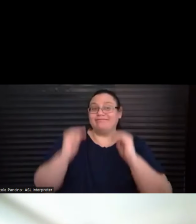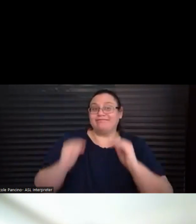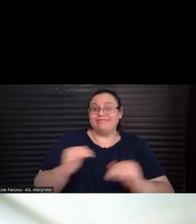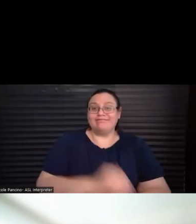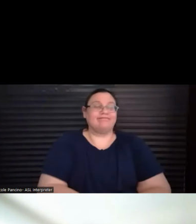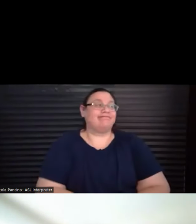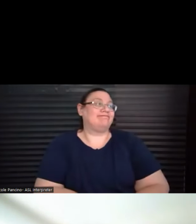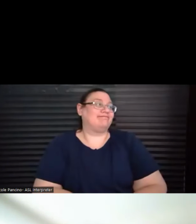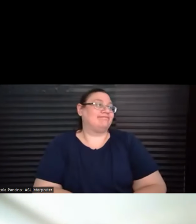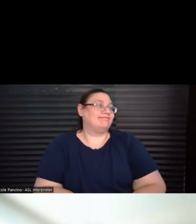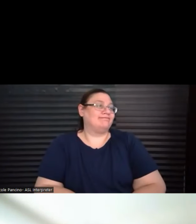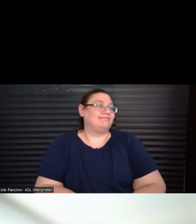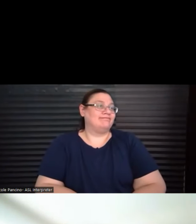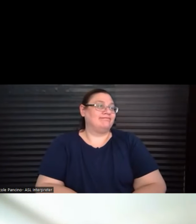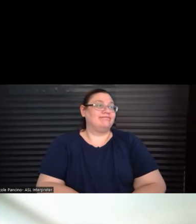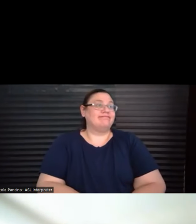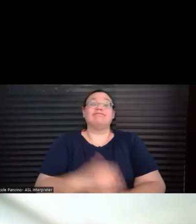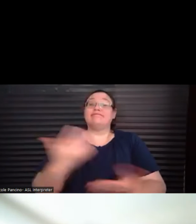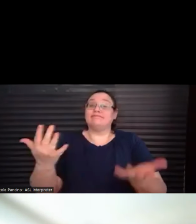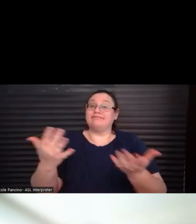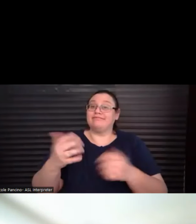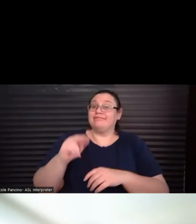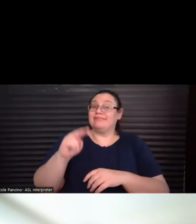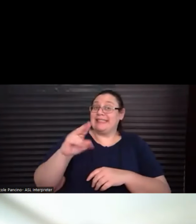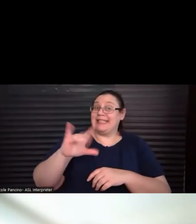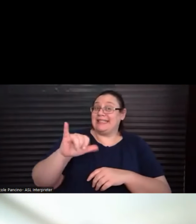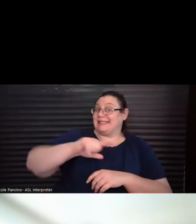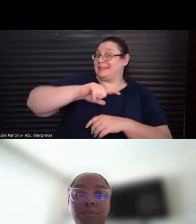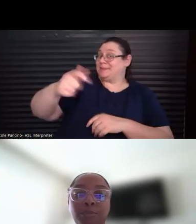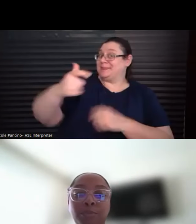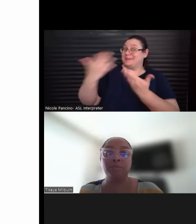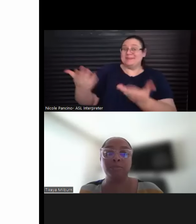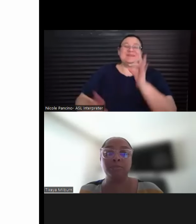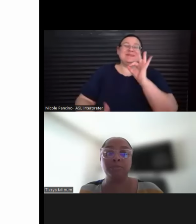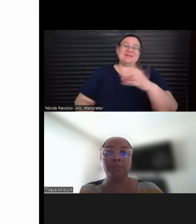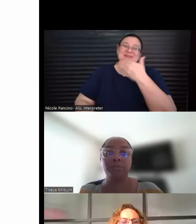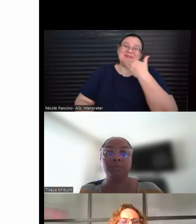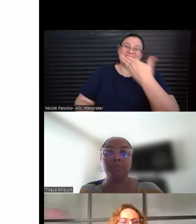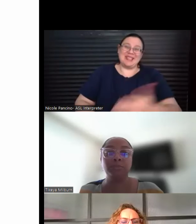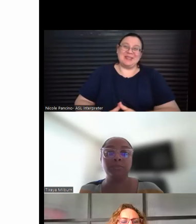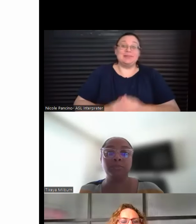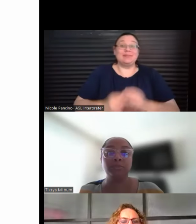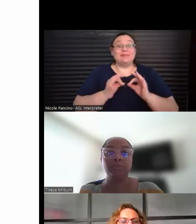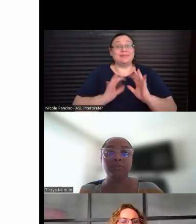All right, I'll turn it back over to Nancy at this time. Thank you.